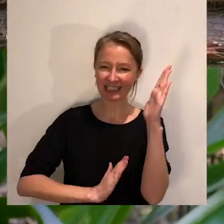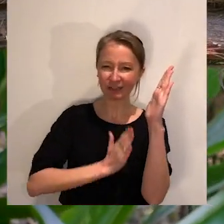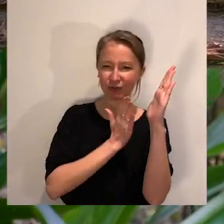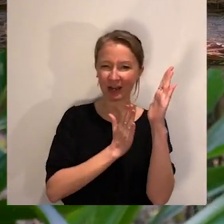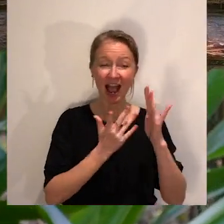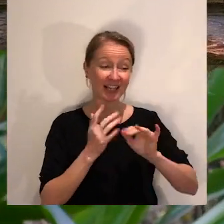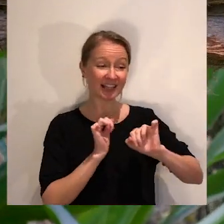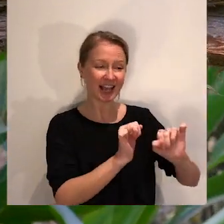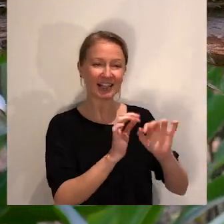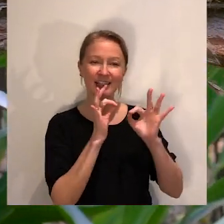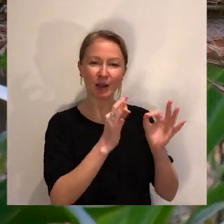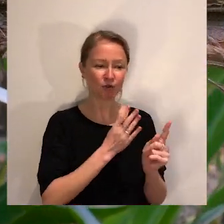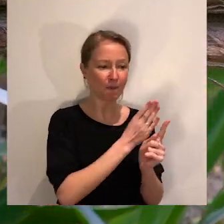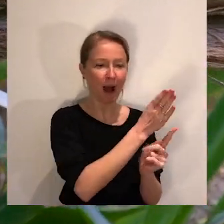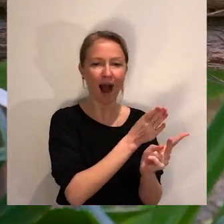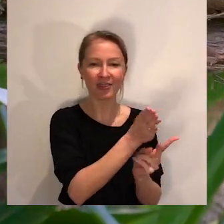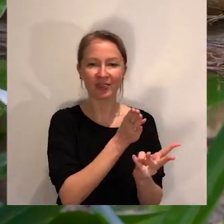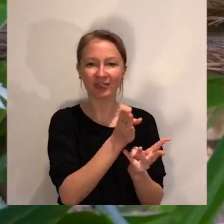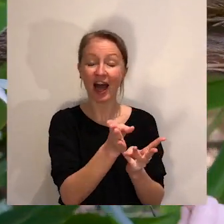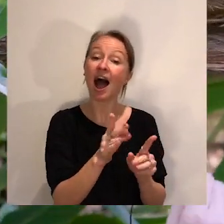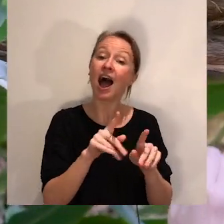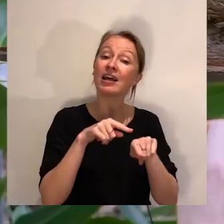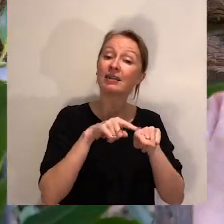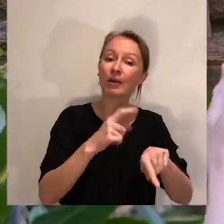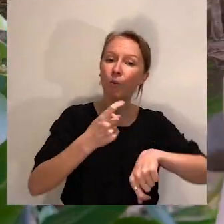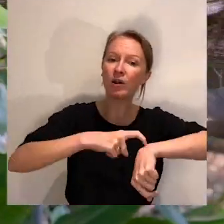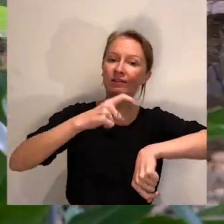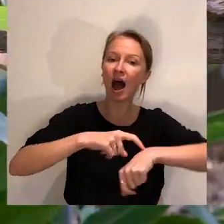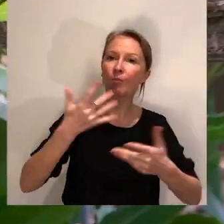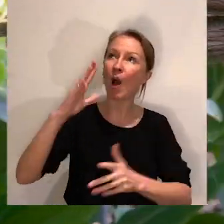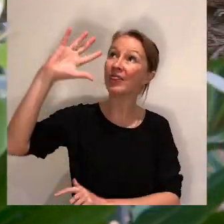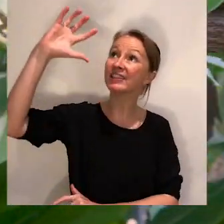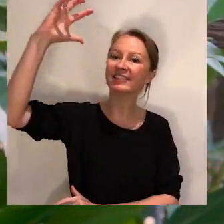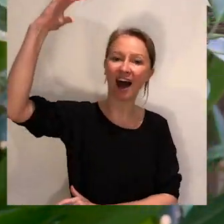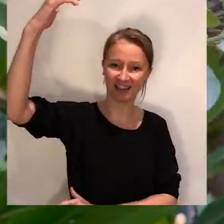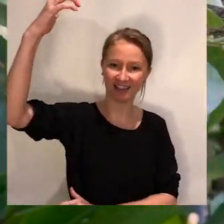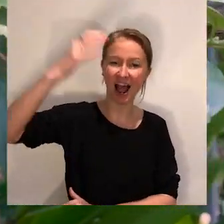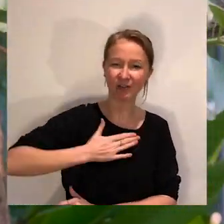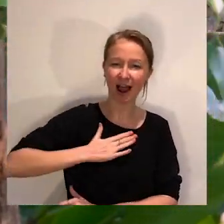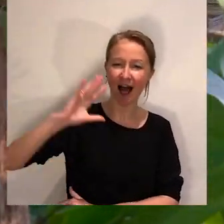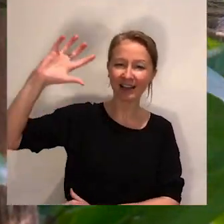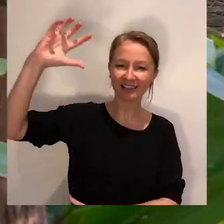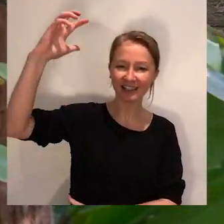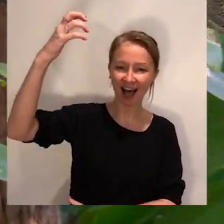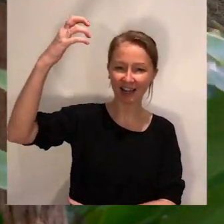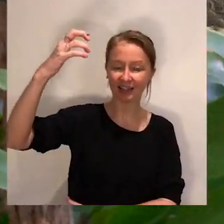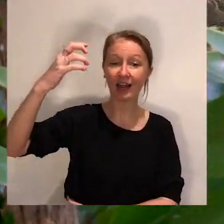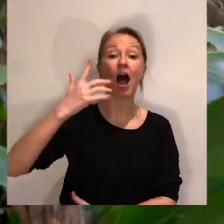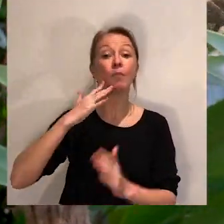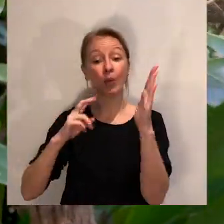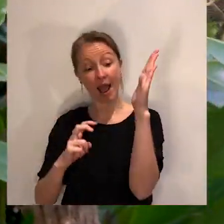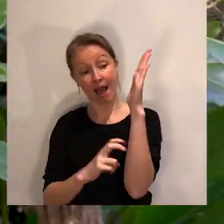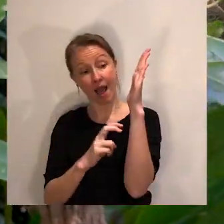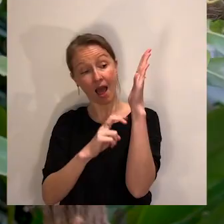to where the sun is, depending on what time of day, where the sun is. And then when he comes down, he can actually turn his